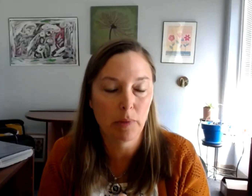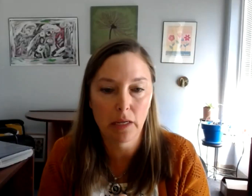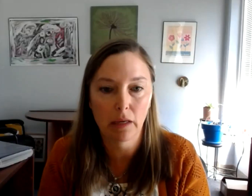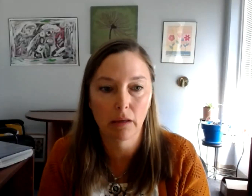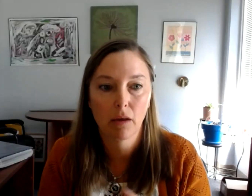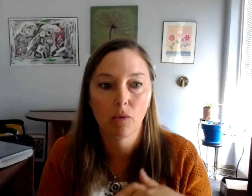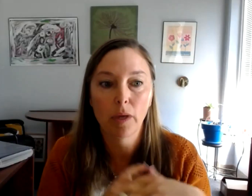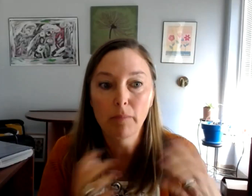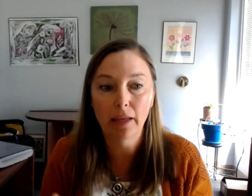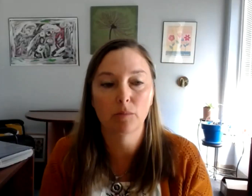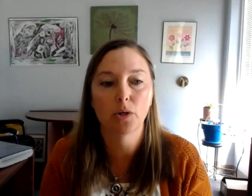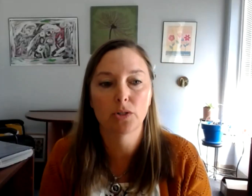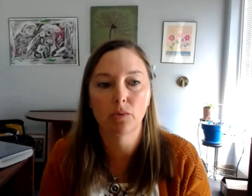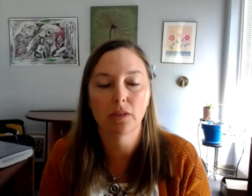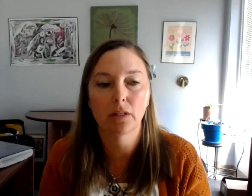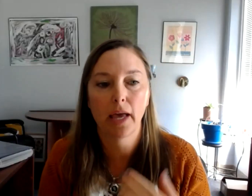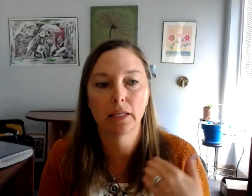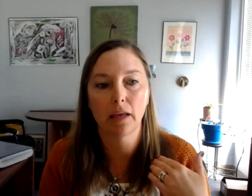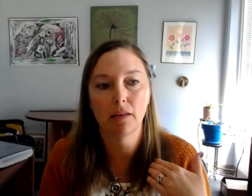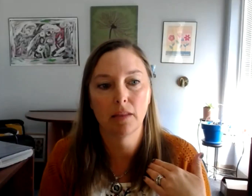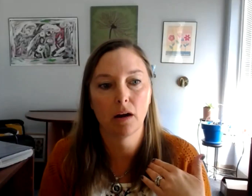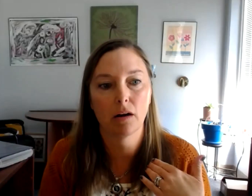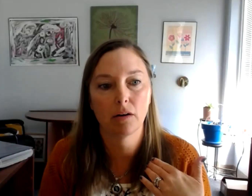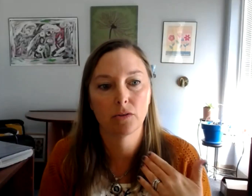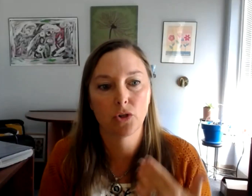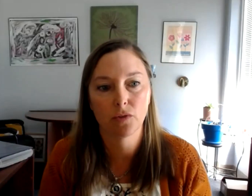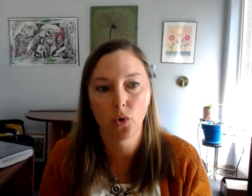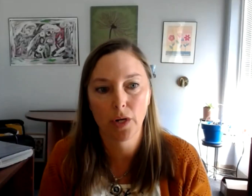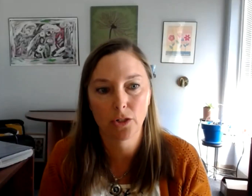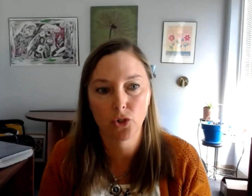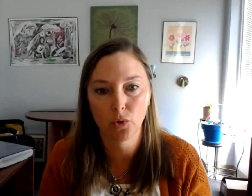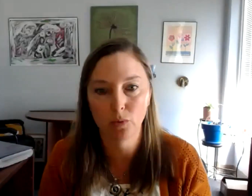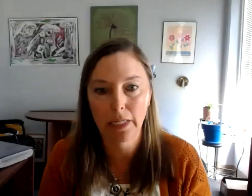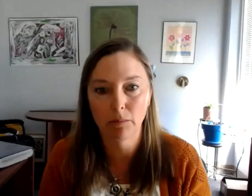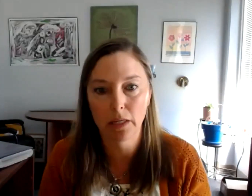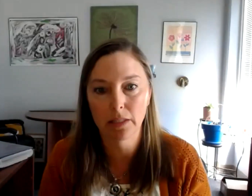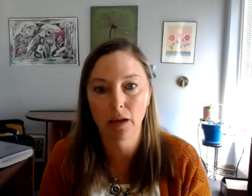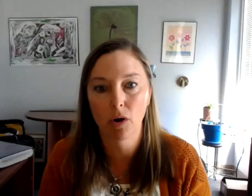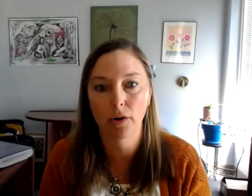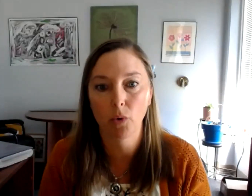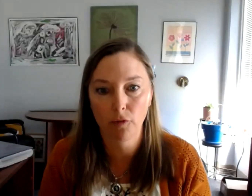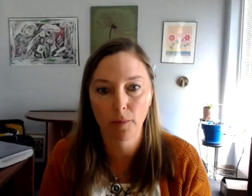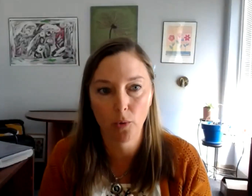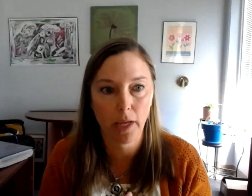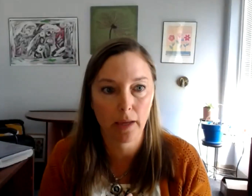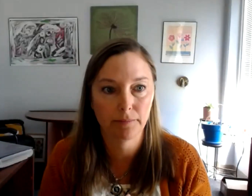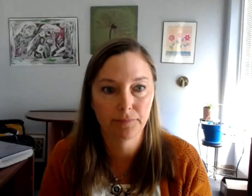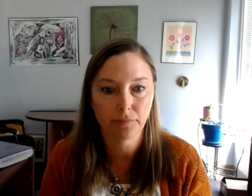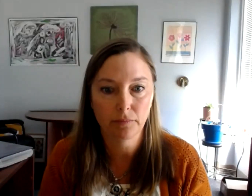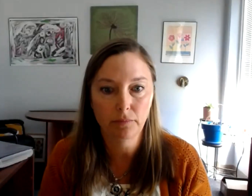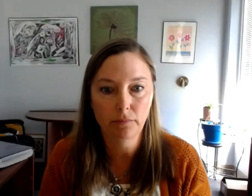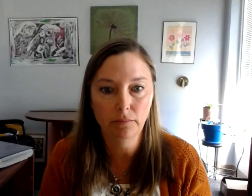up we met in person with the client, and then their service coordinator Zoomed in because they were on a work from home